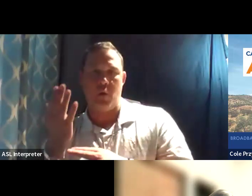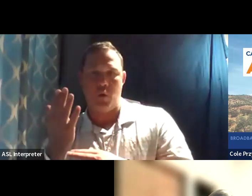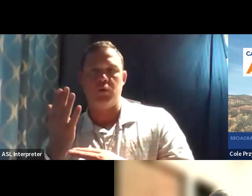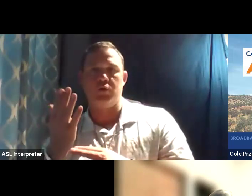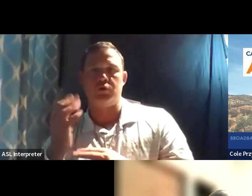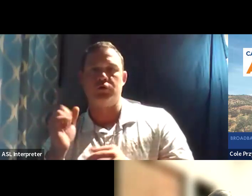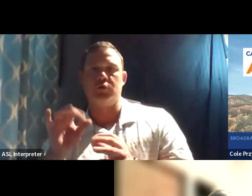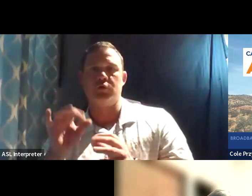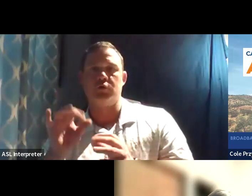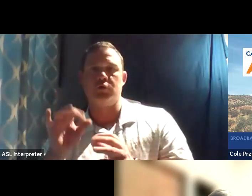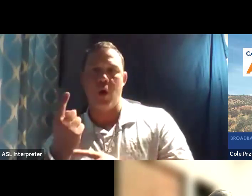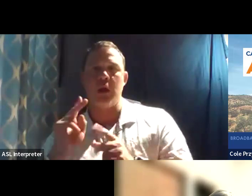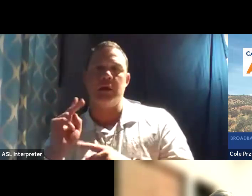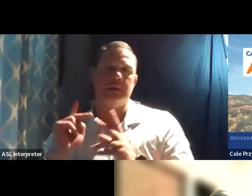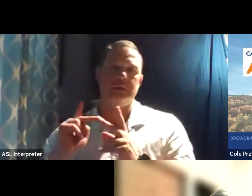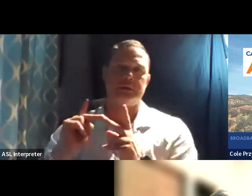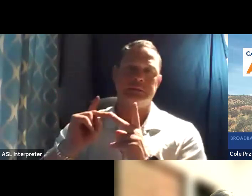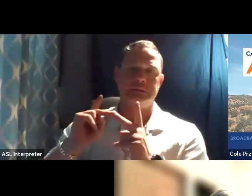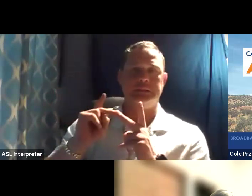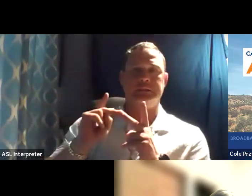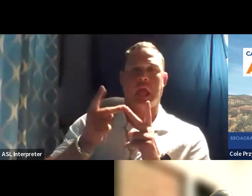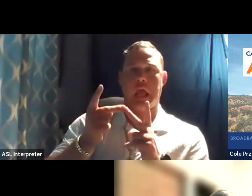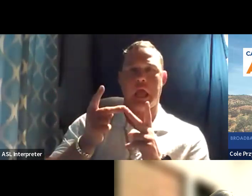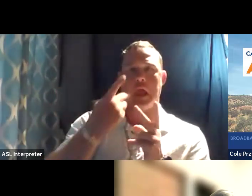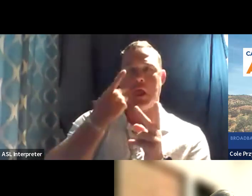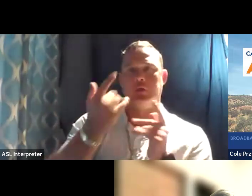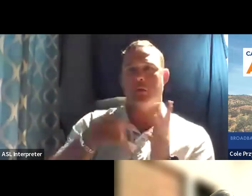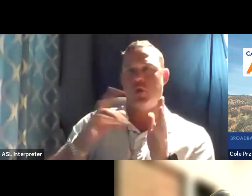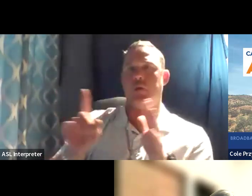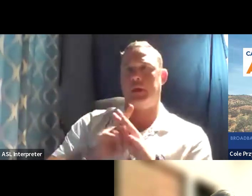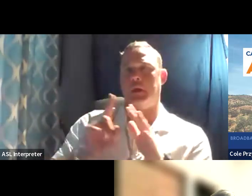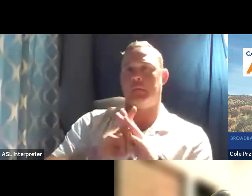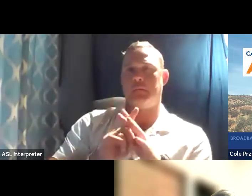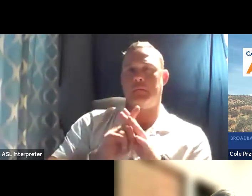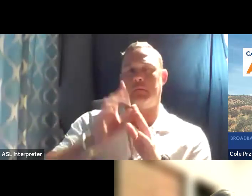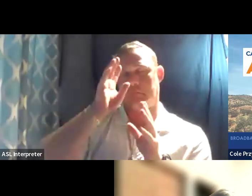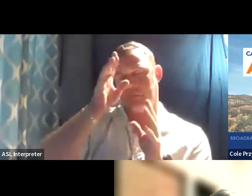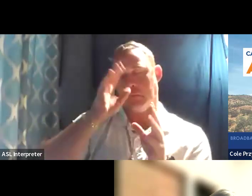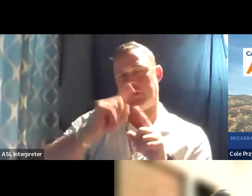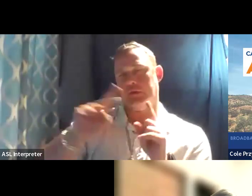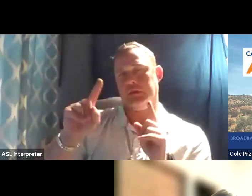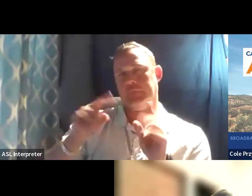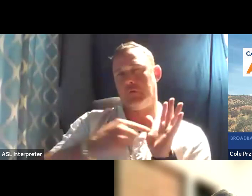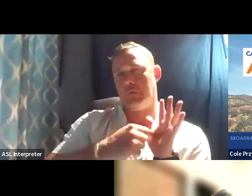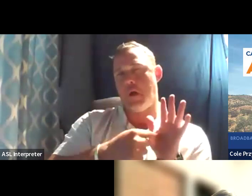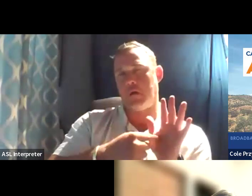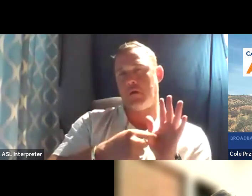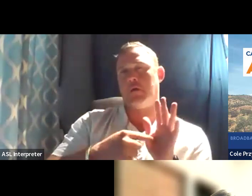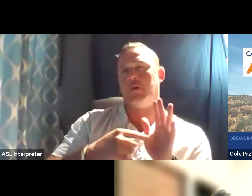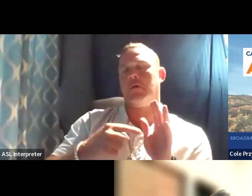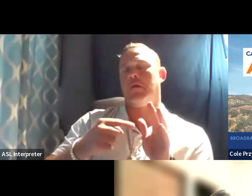that's one. The second is that it looks like we're coming up with a different model of an ecosystem from what I've heard so